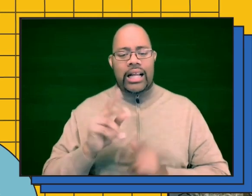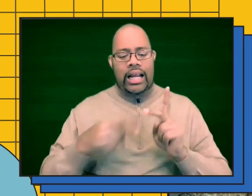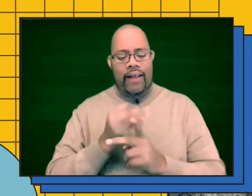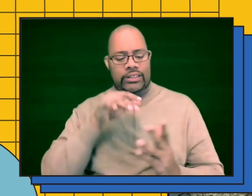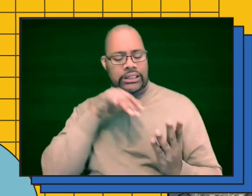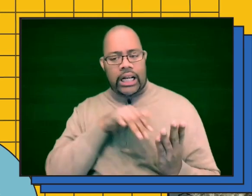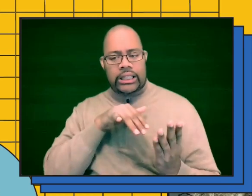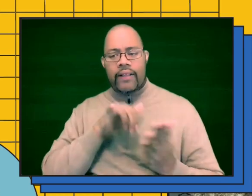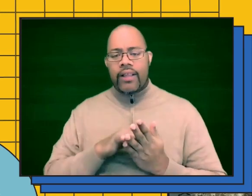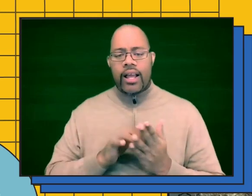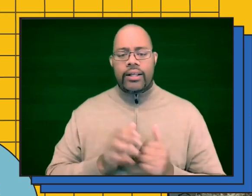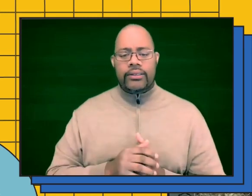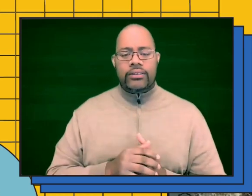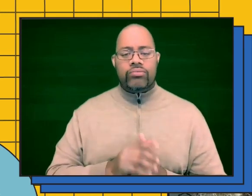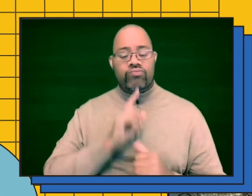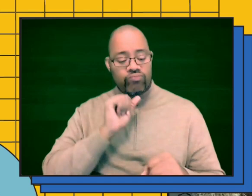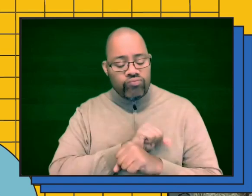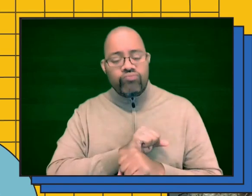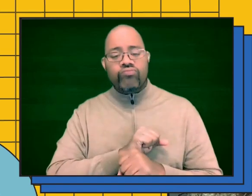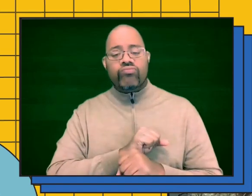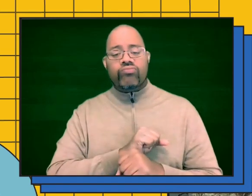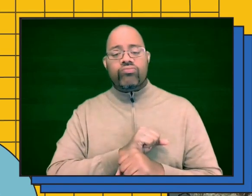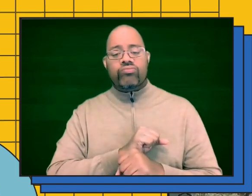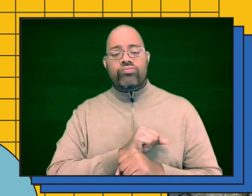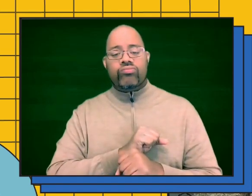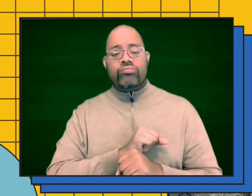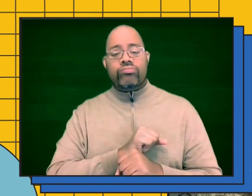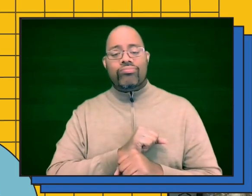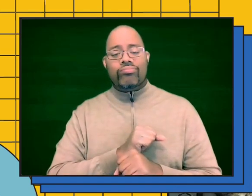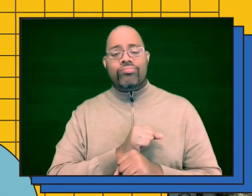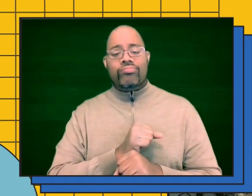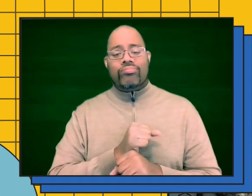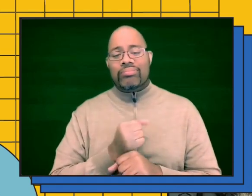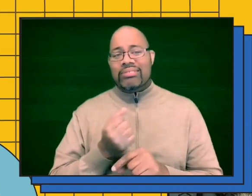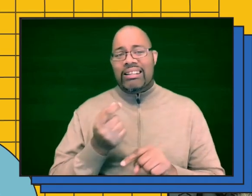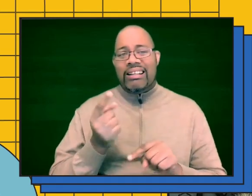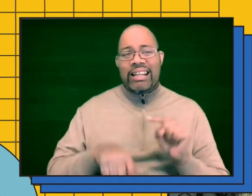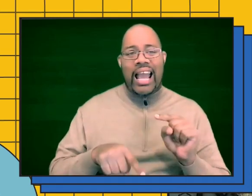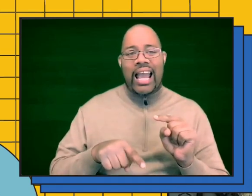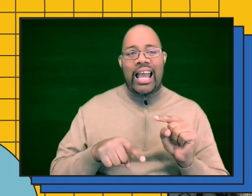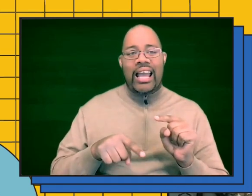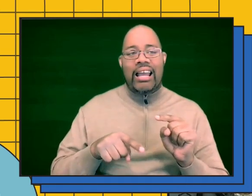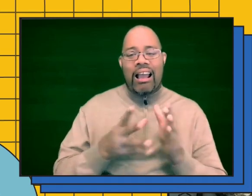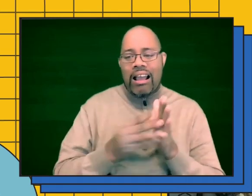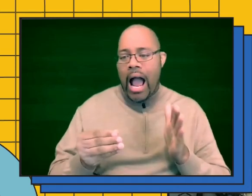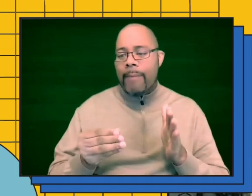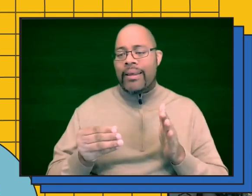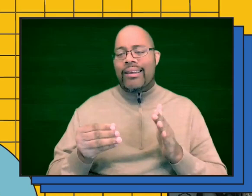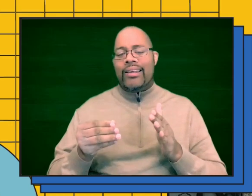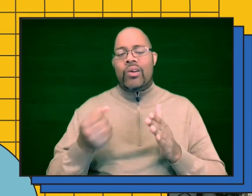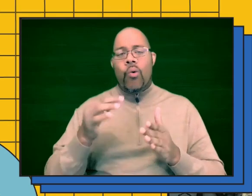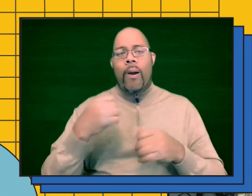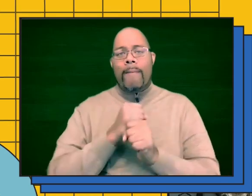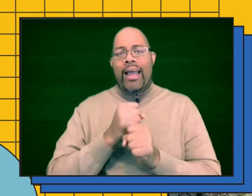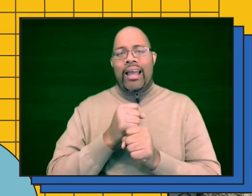is a form of study that ultimately cannot be reproduced or